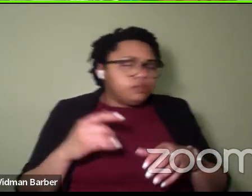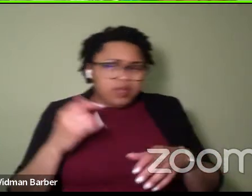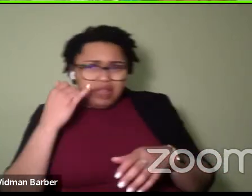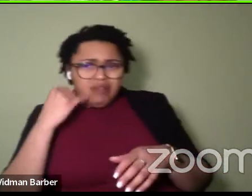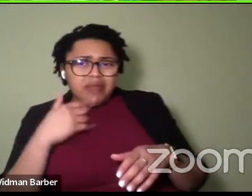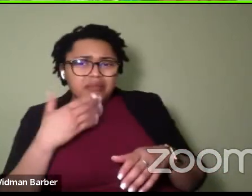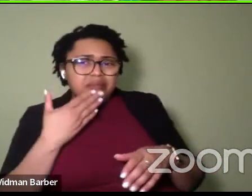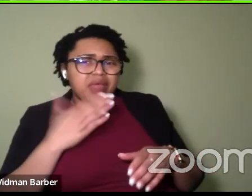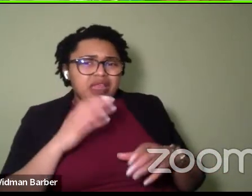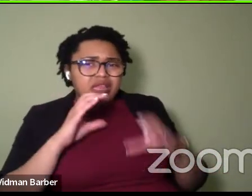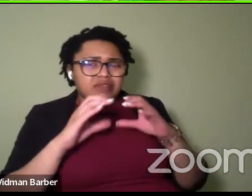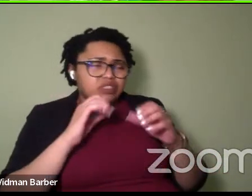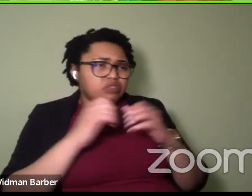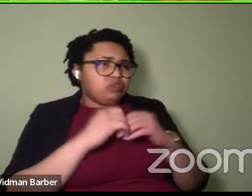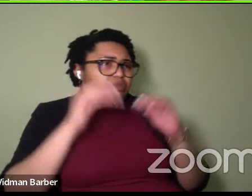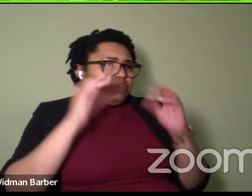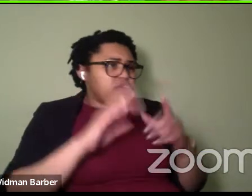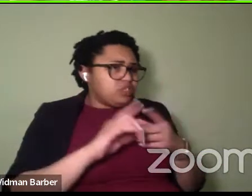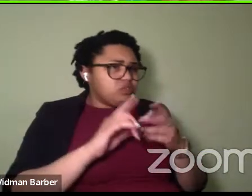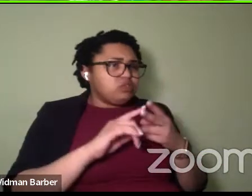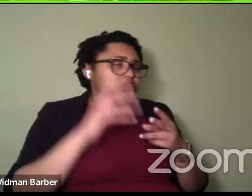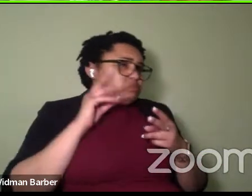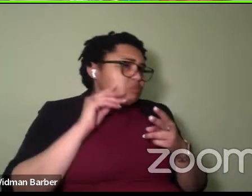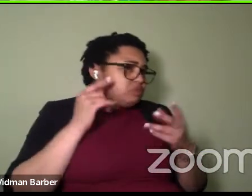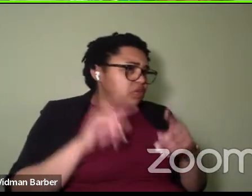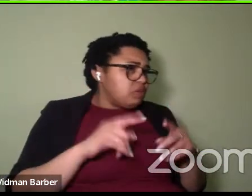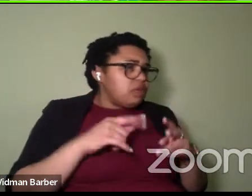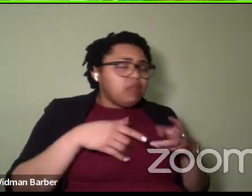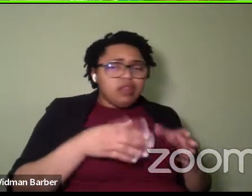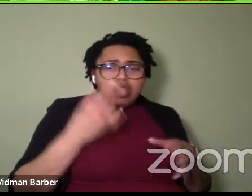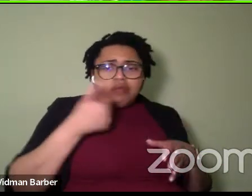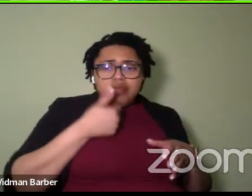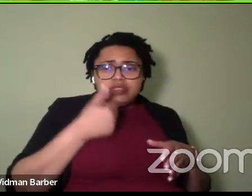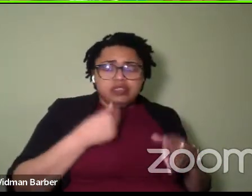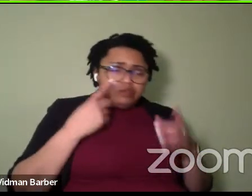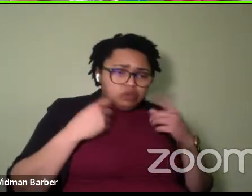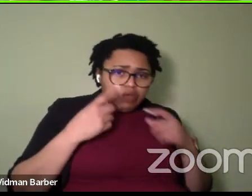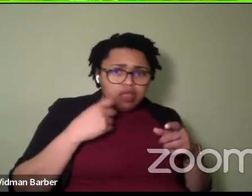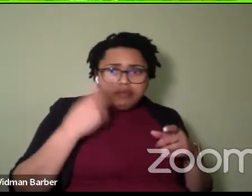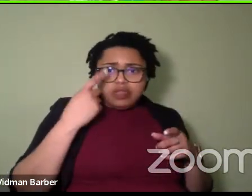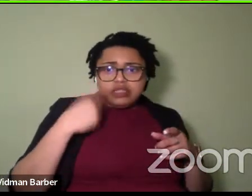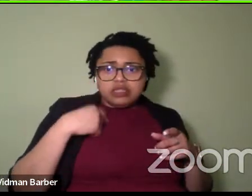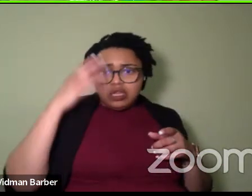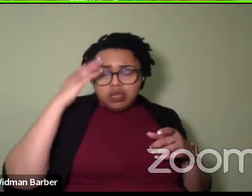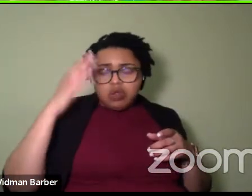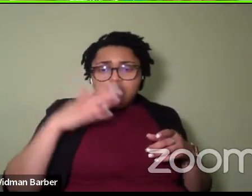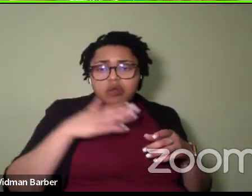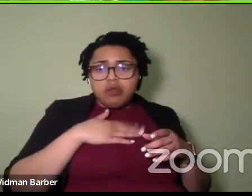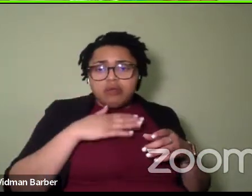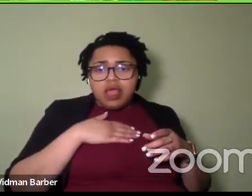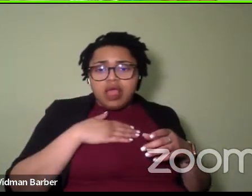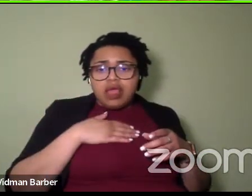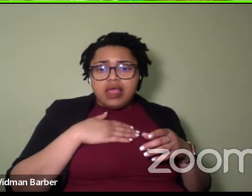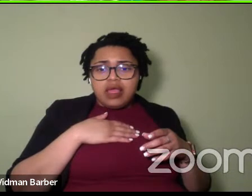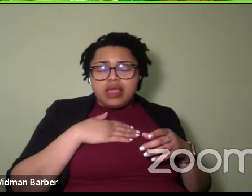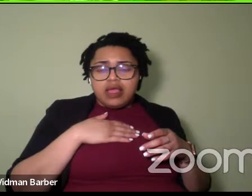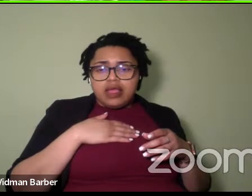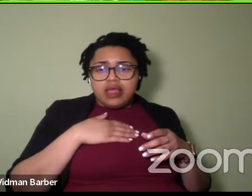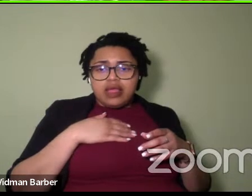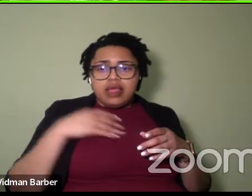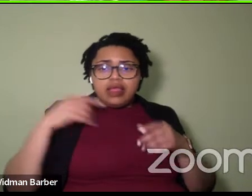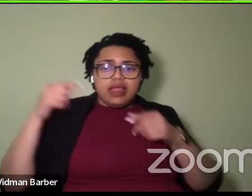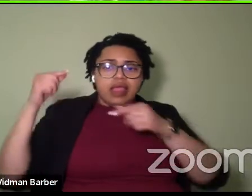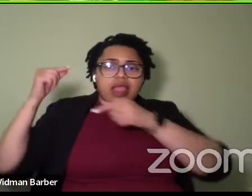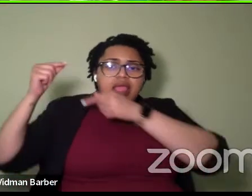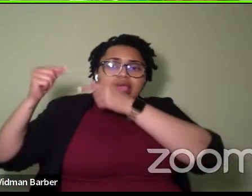with professors or bad experiences, I have allowed myself to cry because I know that my ancestors are crying through me because,